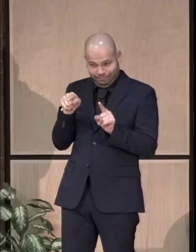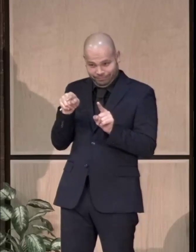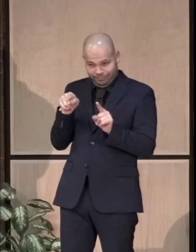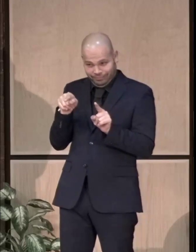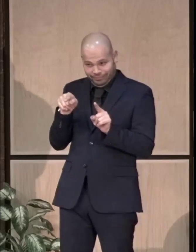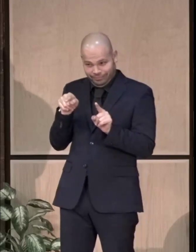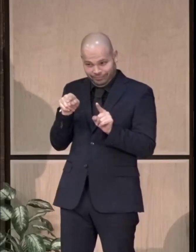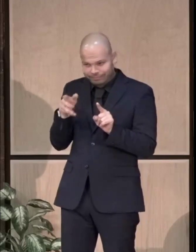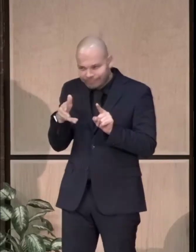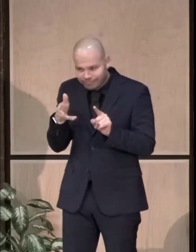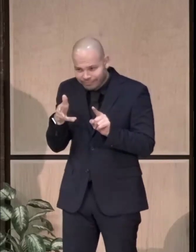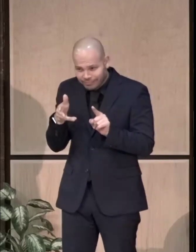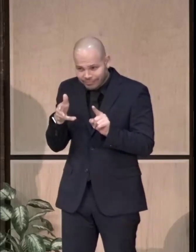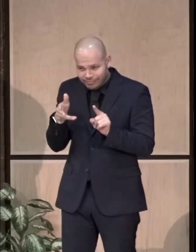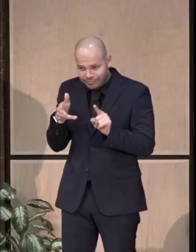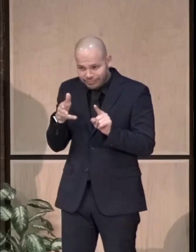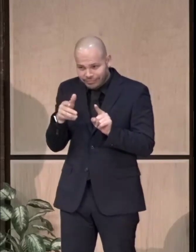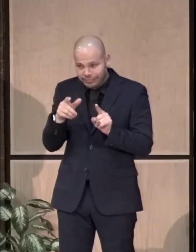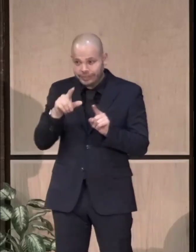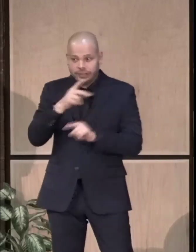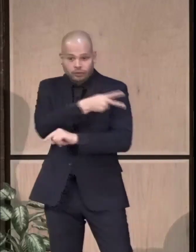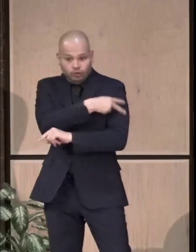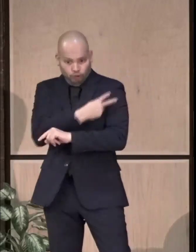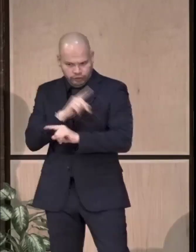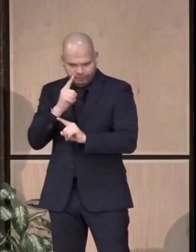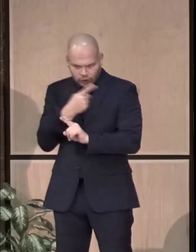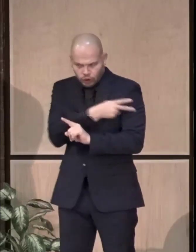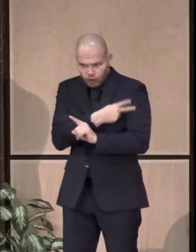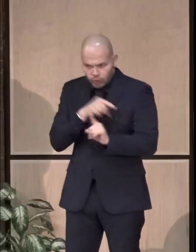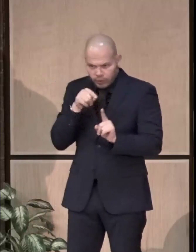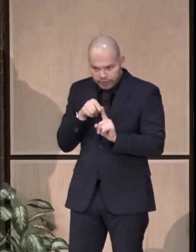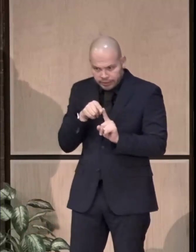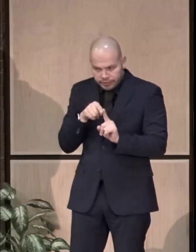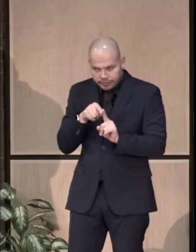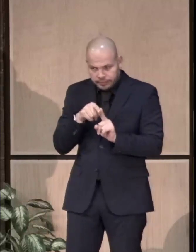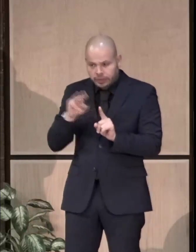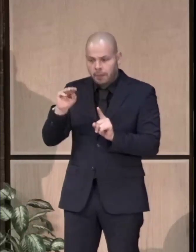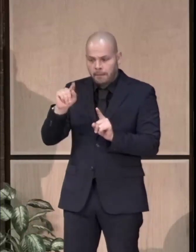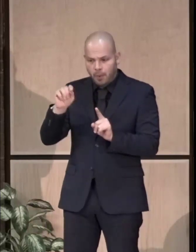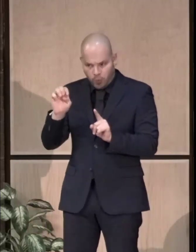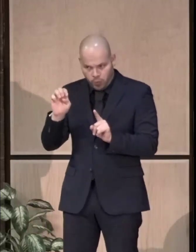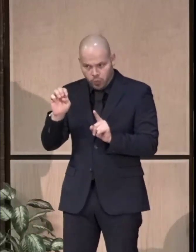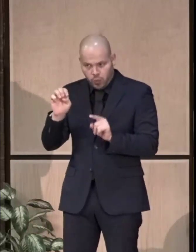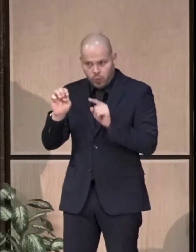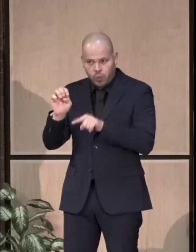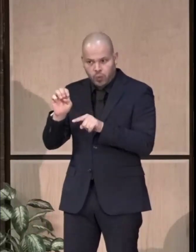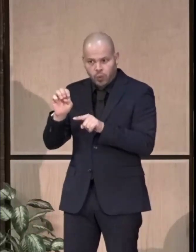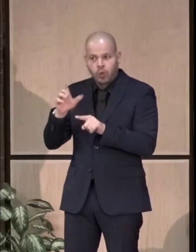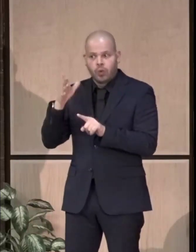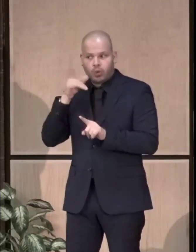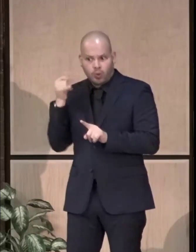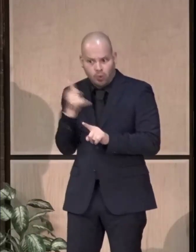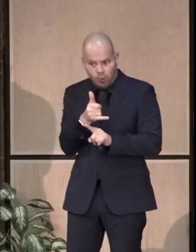the first sergeant, in the second sentence, first sergeant Lowe called Captain Reamer because Sergeant Card